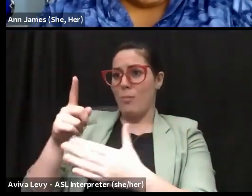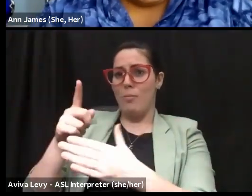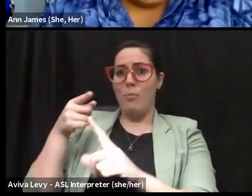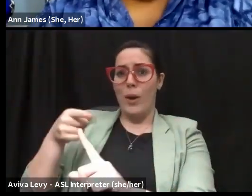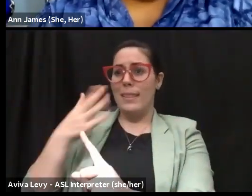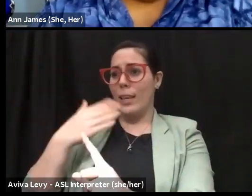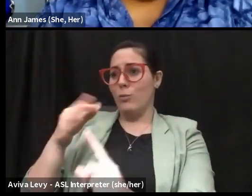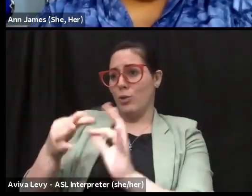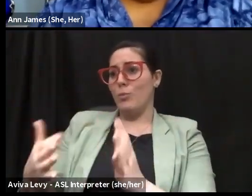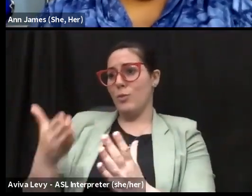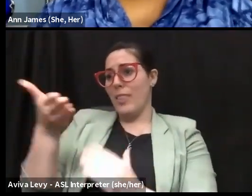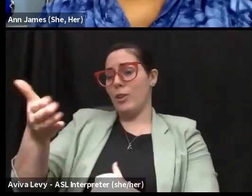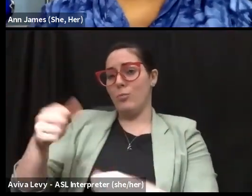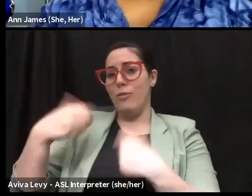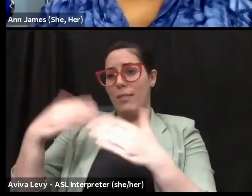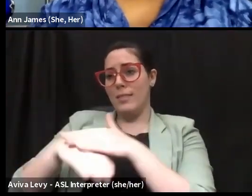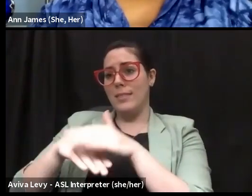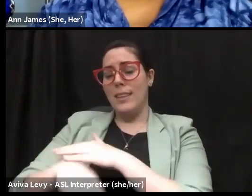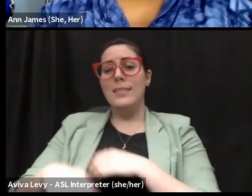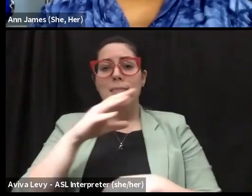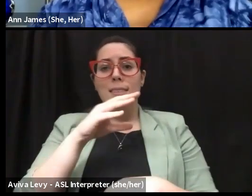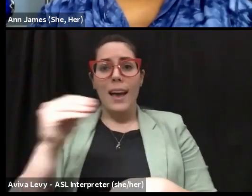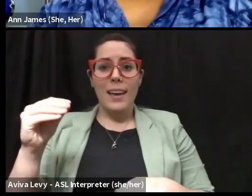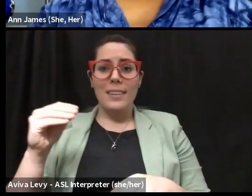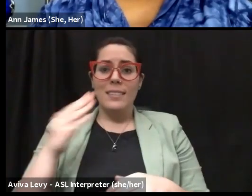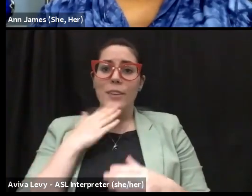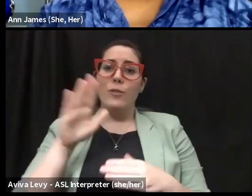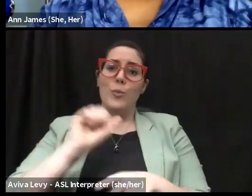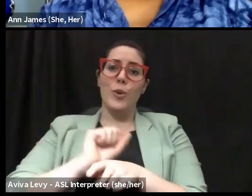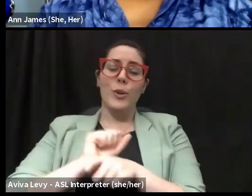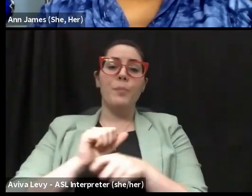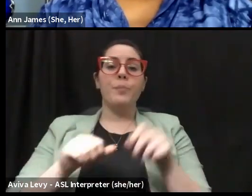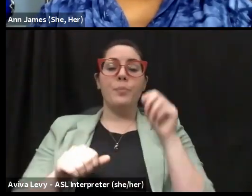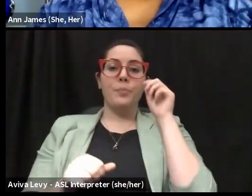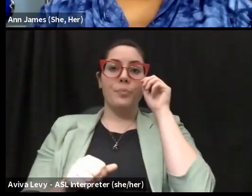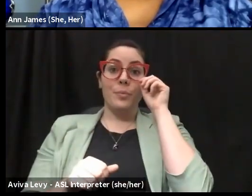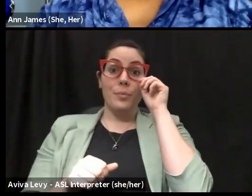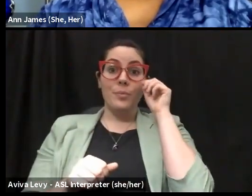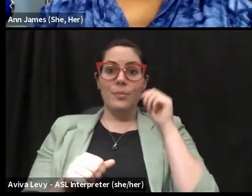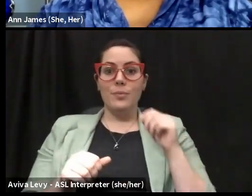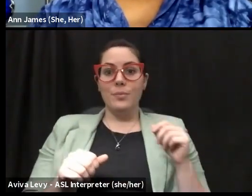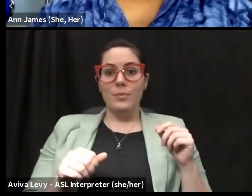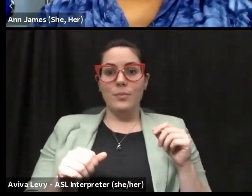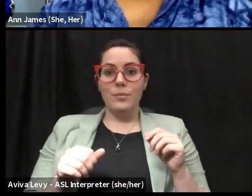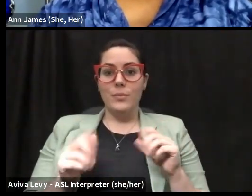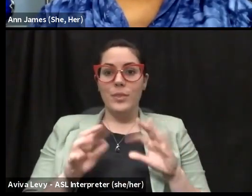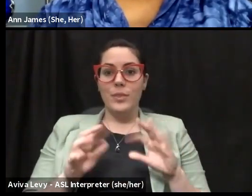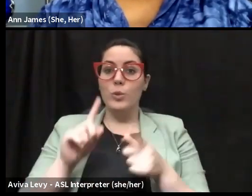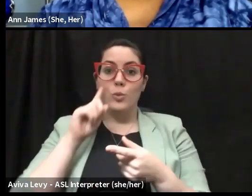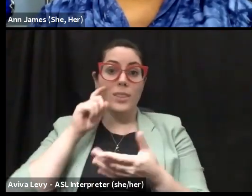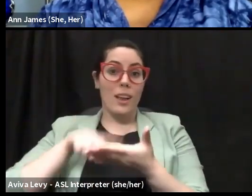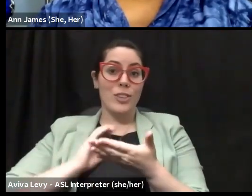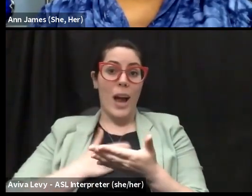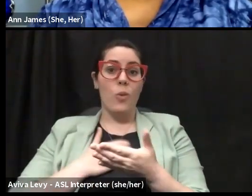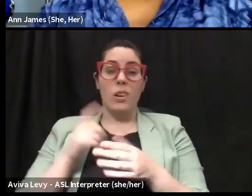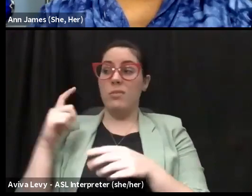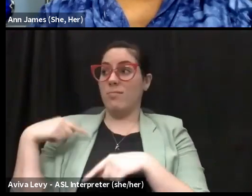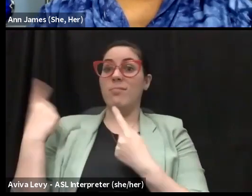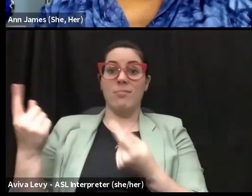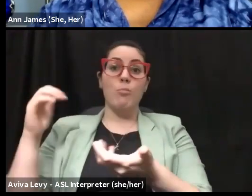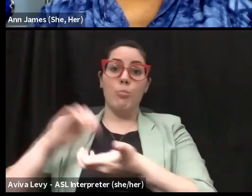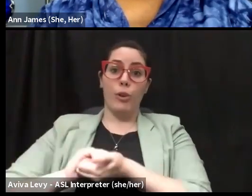here and all the good work that you're doing. We'd also like to acknowledge our longstanding partners at the Stage